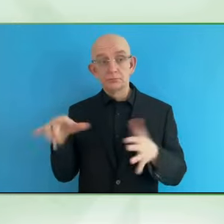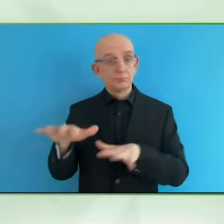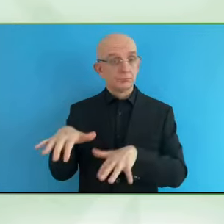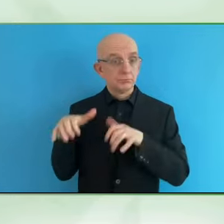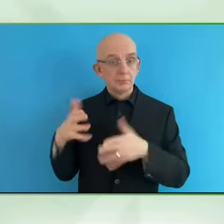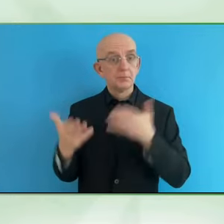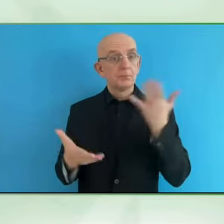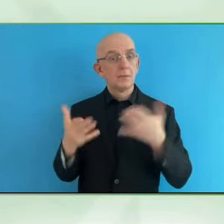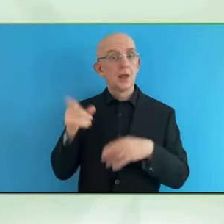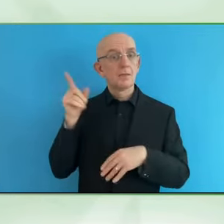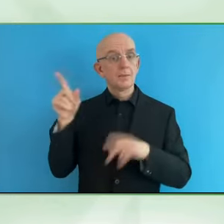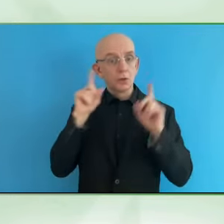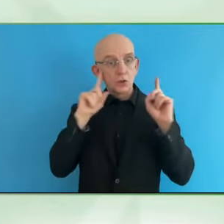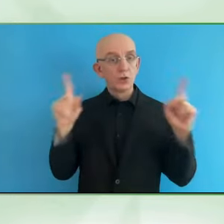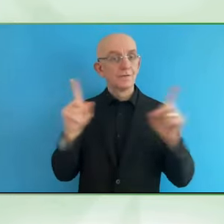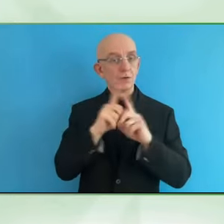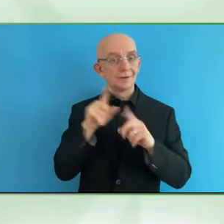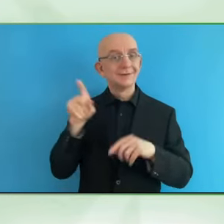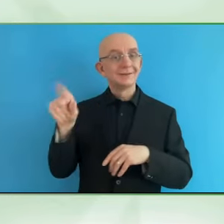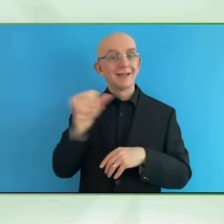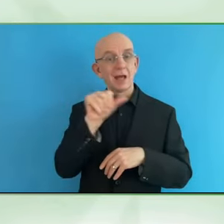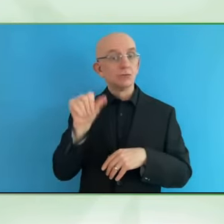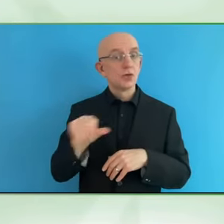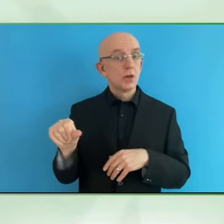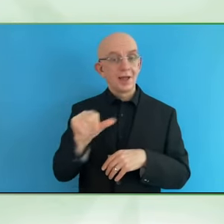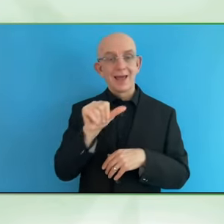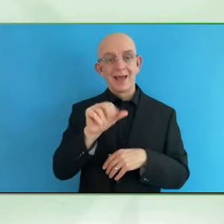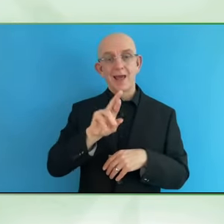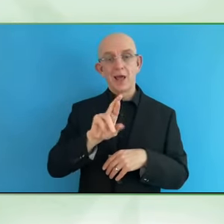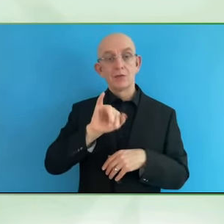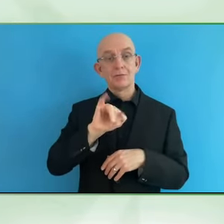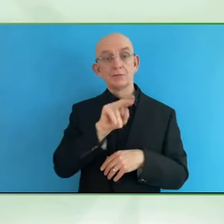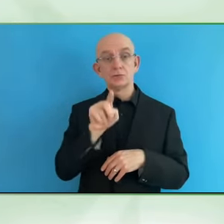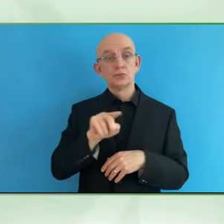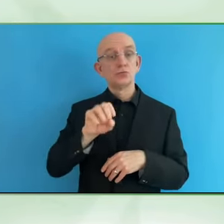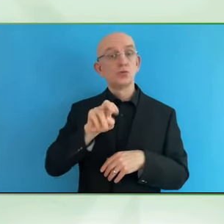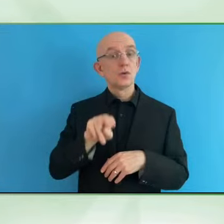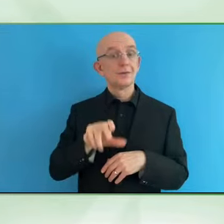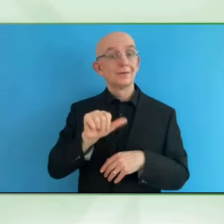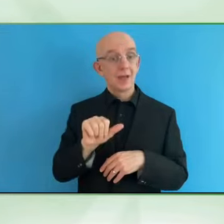to change systems. So that is a place where they apply